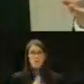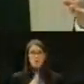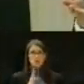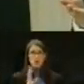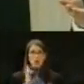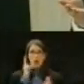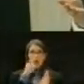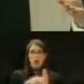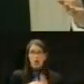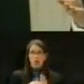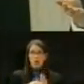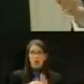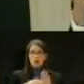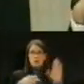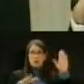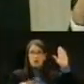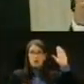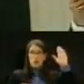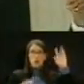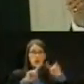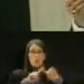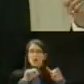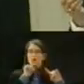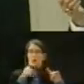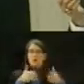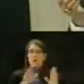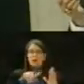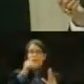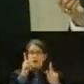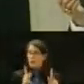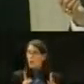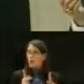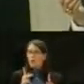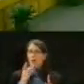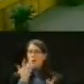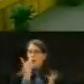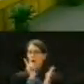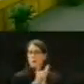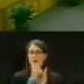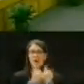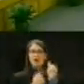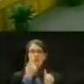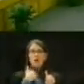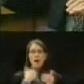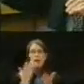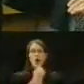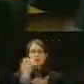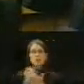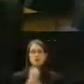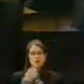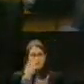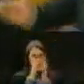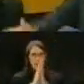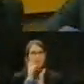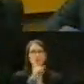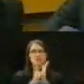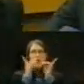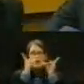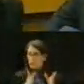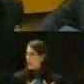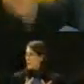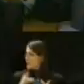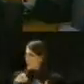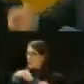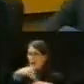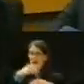Just a moment, sir. Everyone had that opportunity. You can ask the law director. Were you not at this meeting when that was the first thing he said? That anybody that is sworn